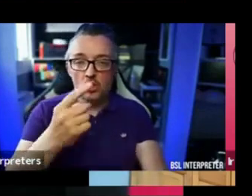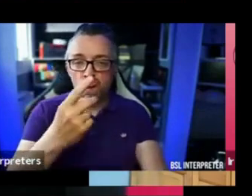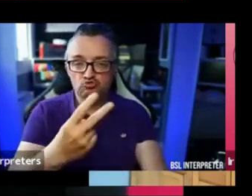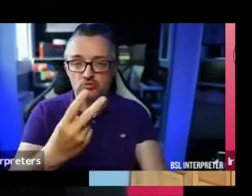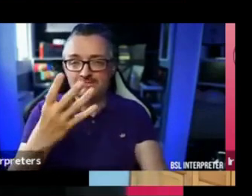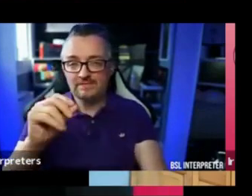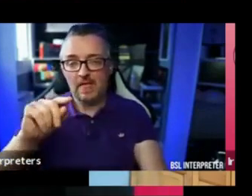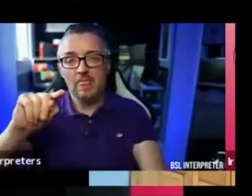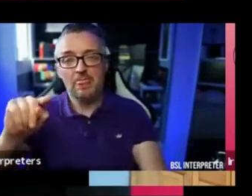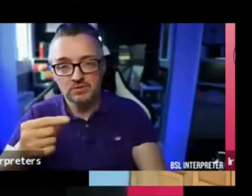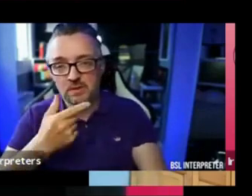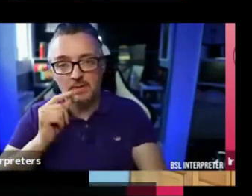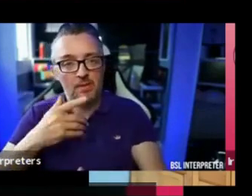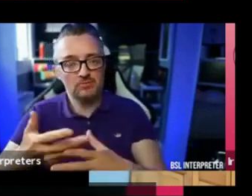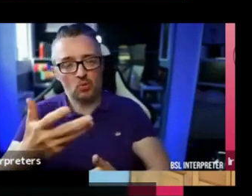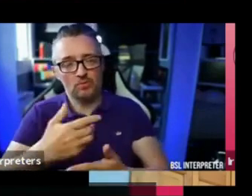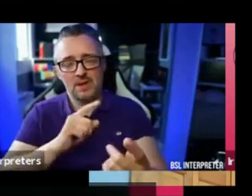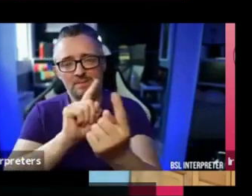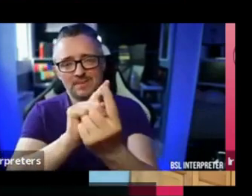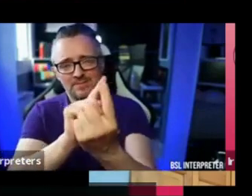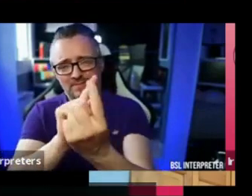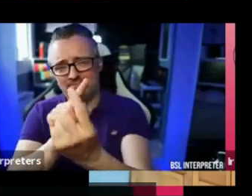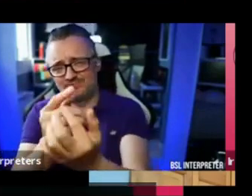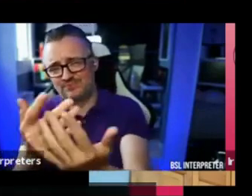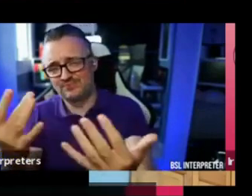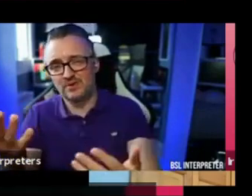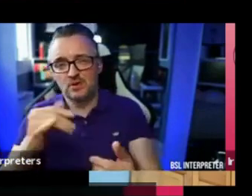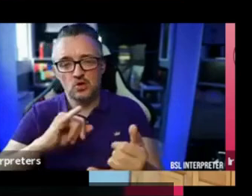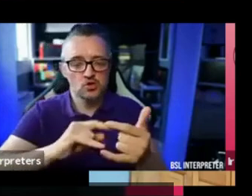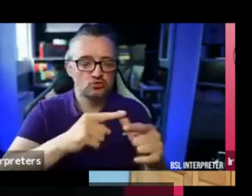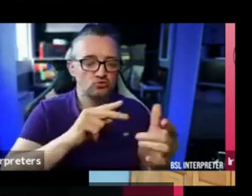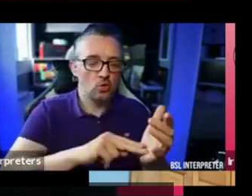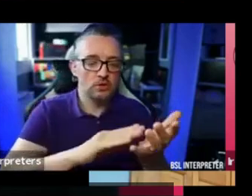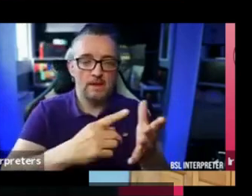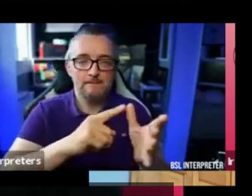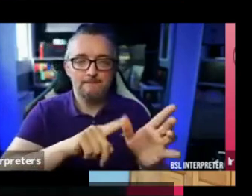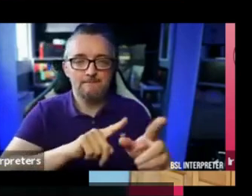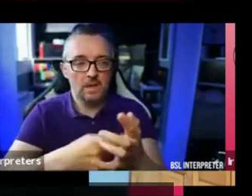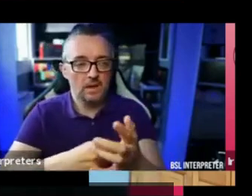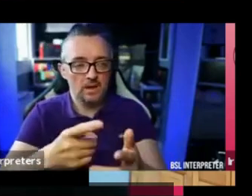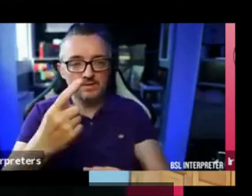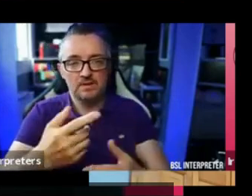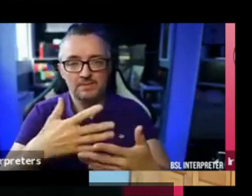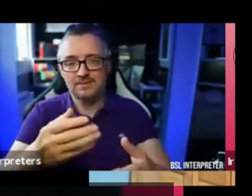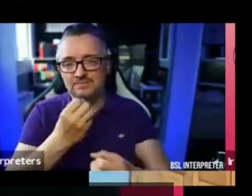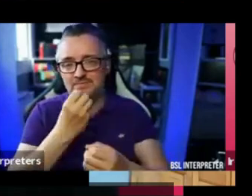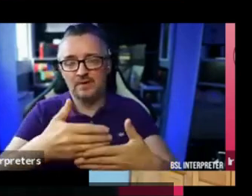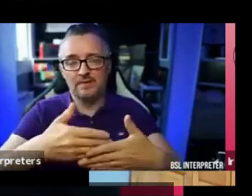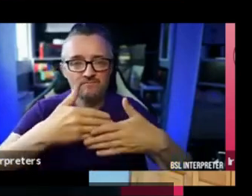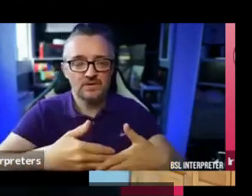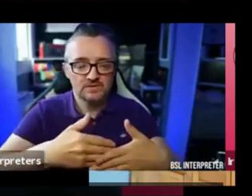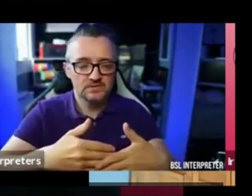nearly 250,000 people at talks, and I've met some incredible people along the way, from Sean Mayer, who's been an